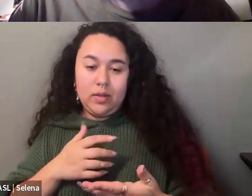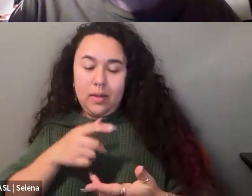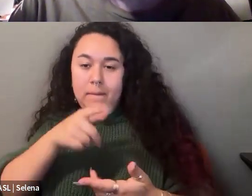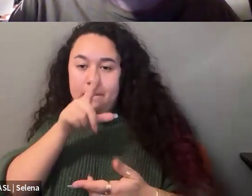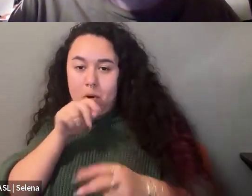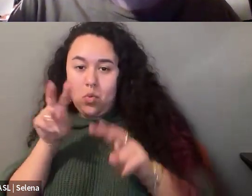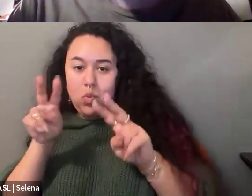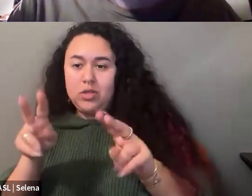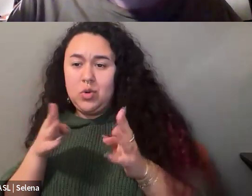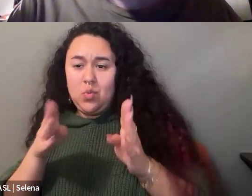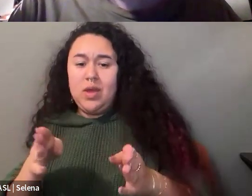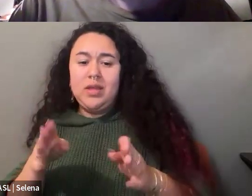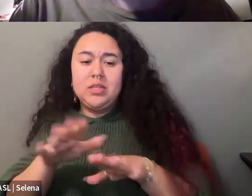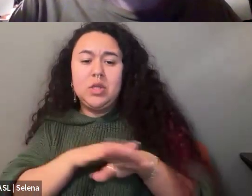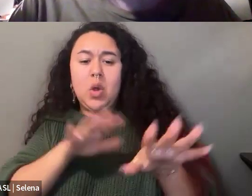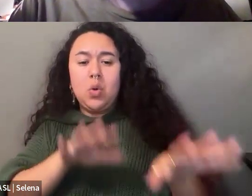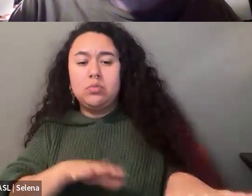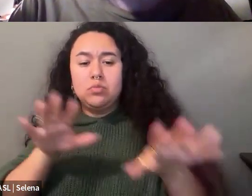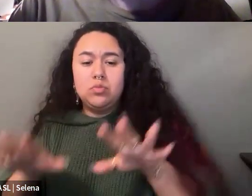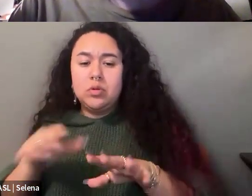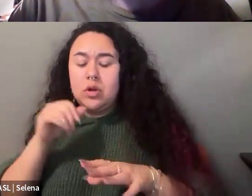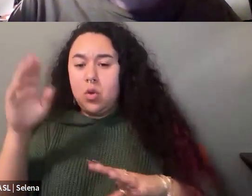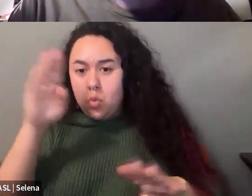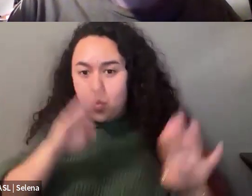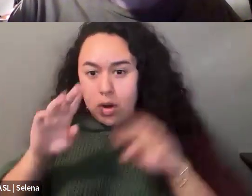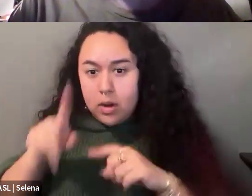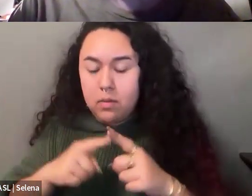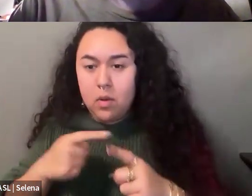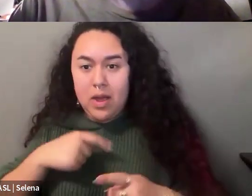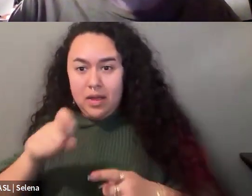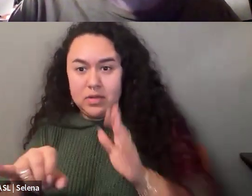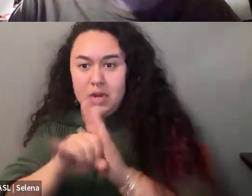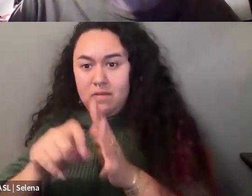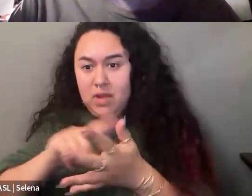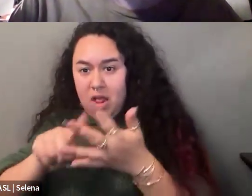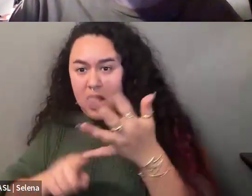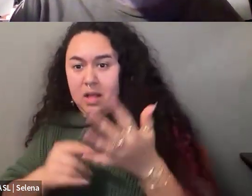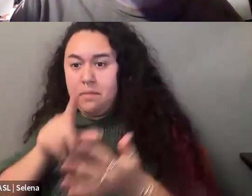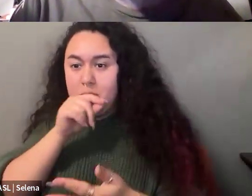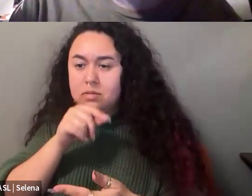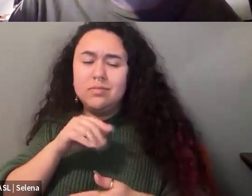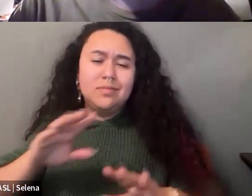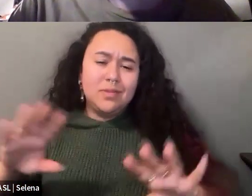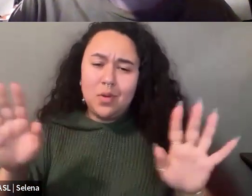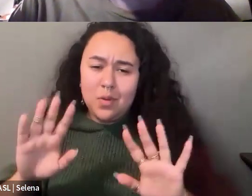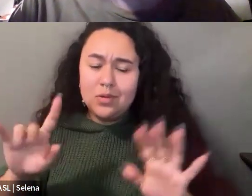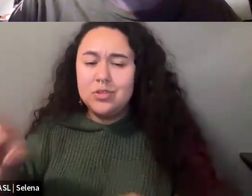such a way where you're taking it slower and you're not worried about, oh, I need to identify all of these birds. No, we can just slow